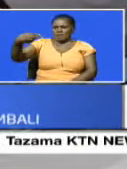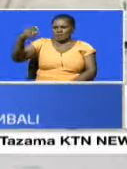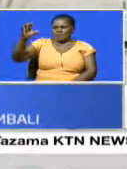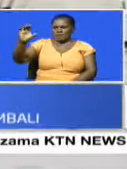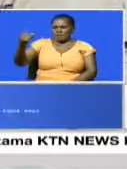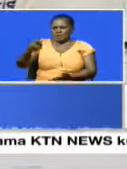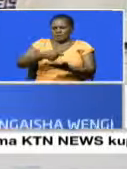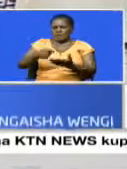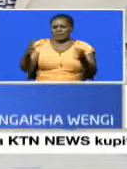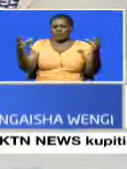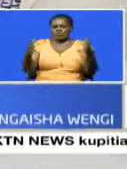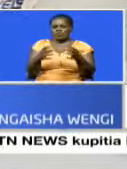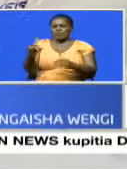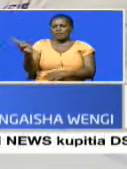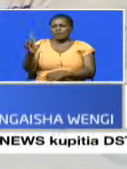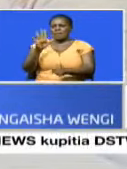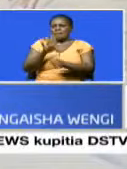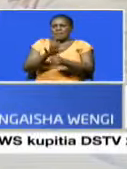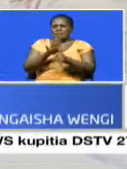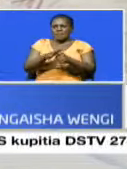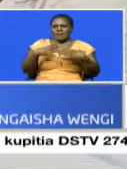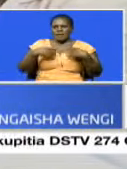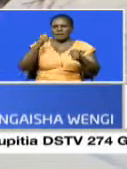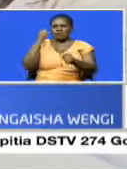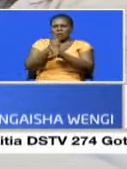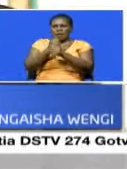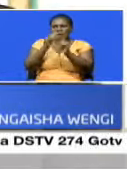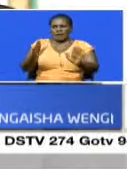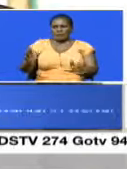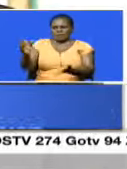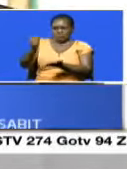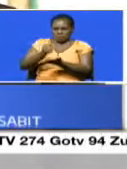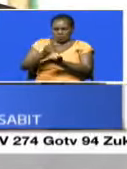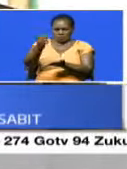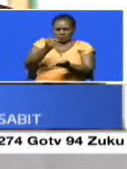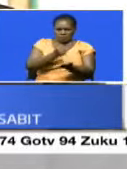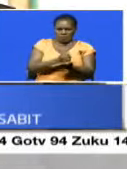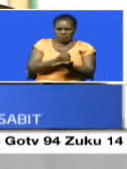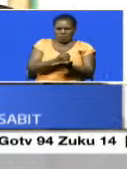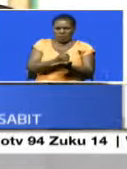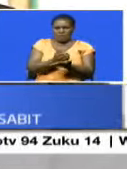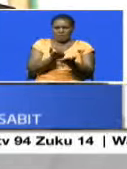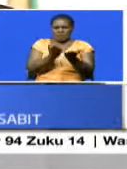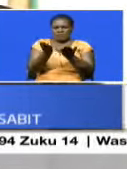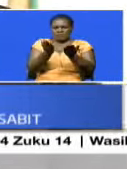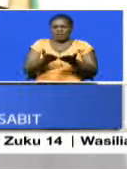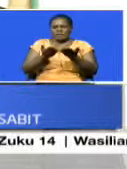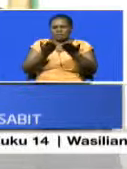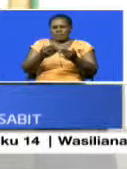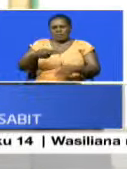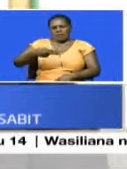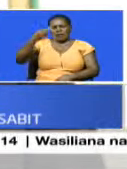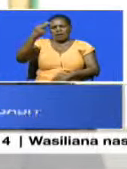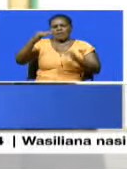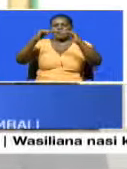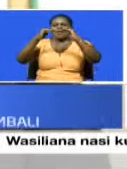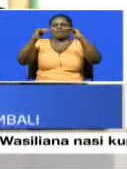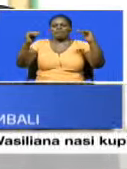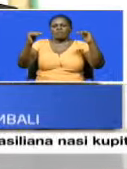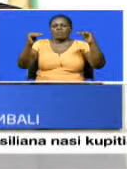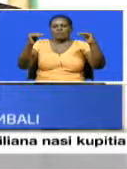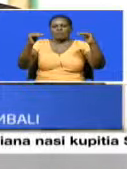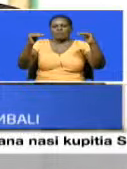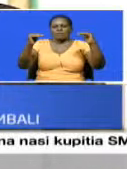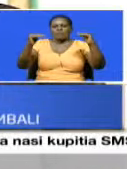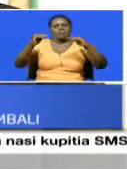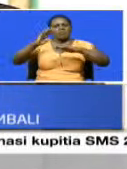Nairobi, quite a number of healthcare workers have been hired and they are taking the service delivery to greater heights. And that